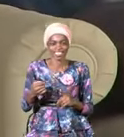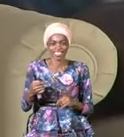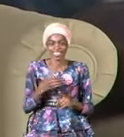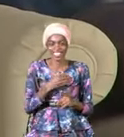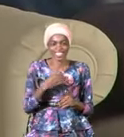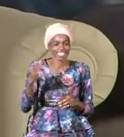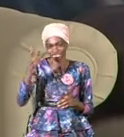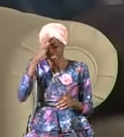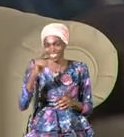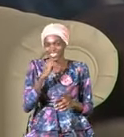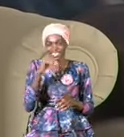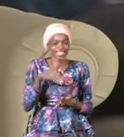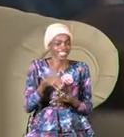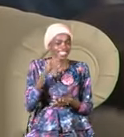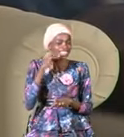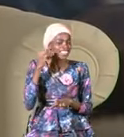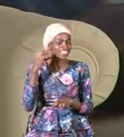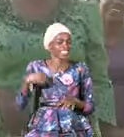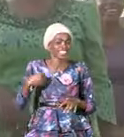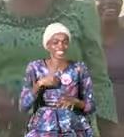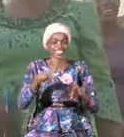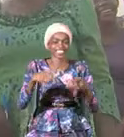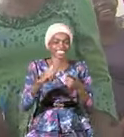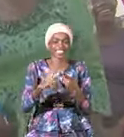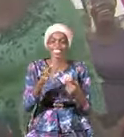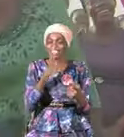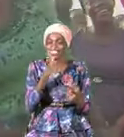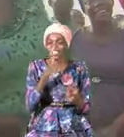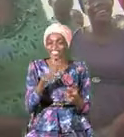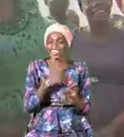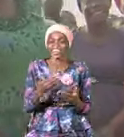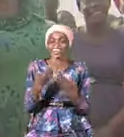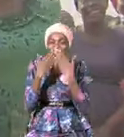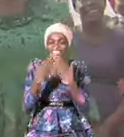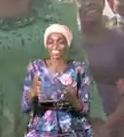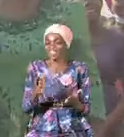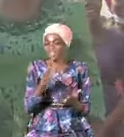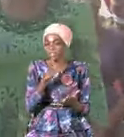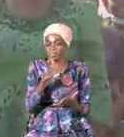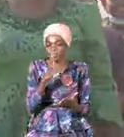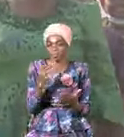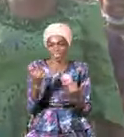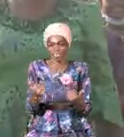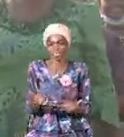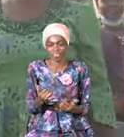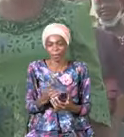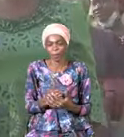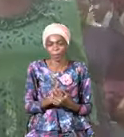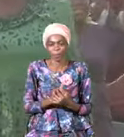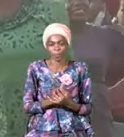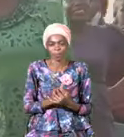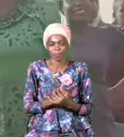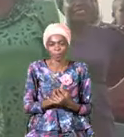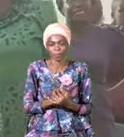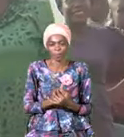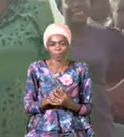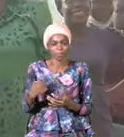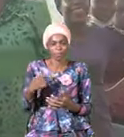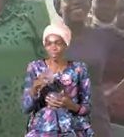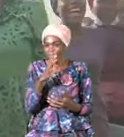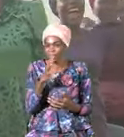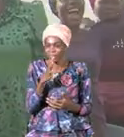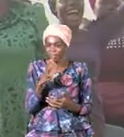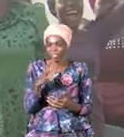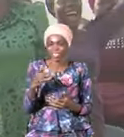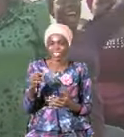So we want to run to mommy now and appreciate mommy. Now, they will permit also we are youth. Am I right?